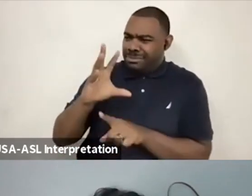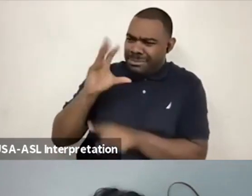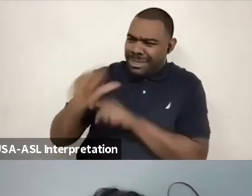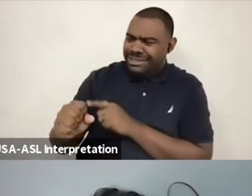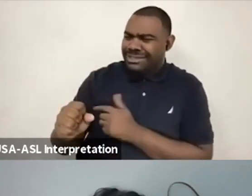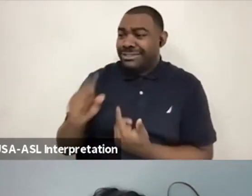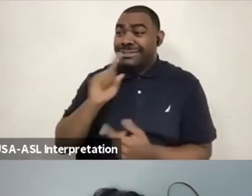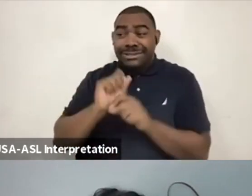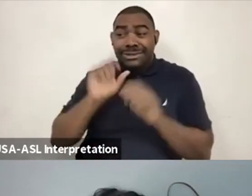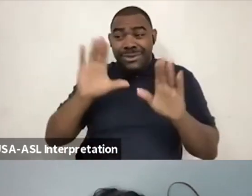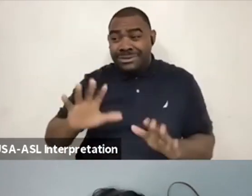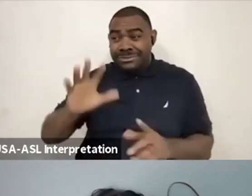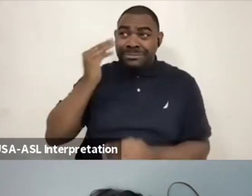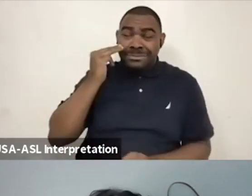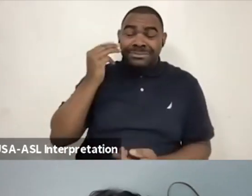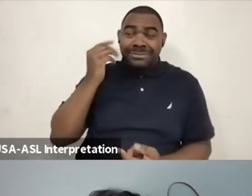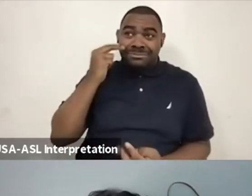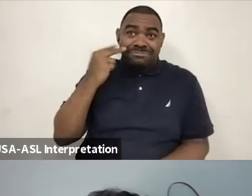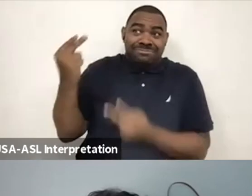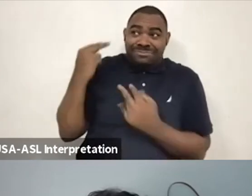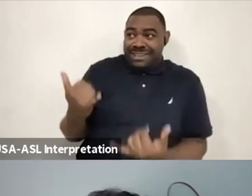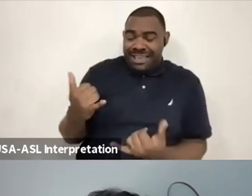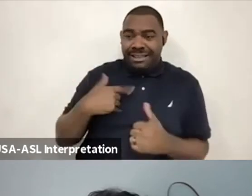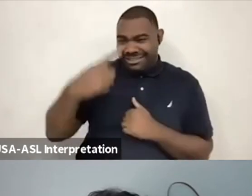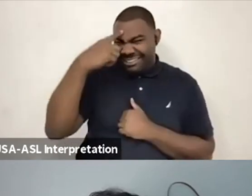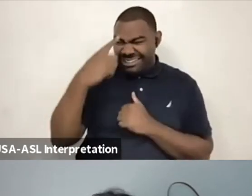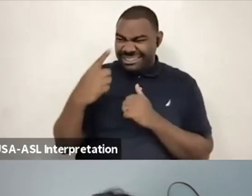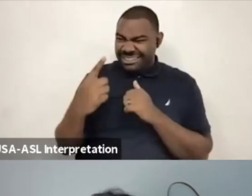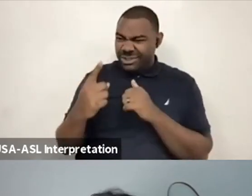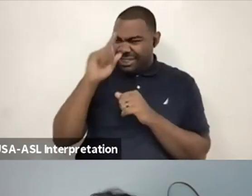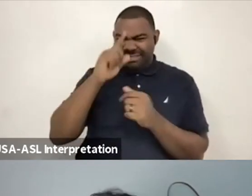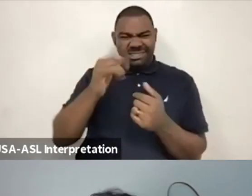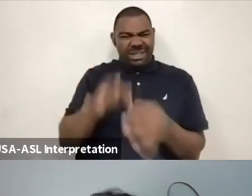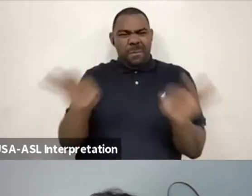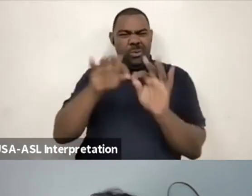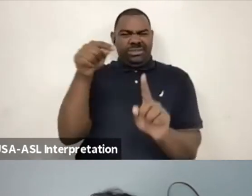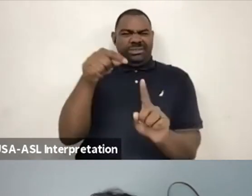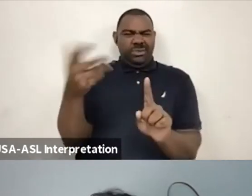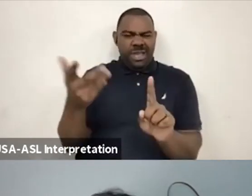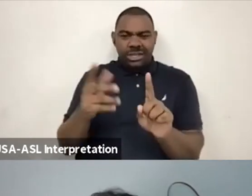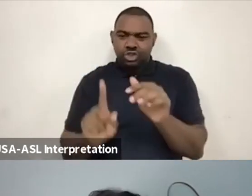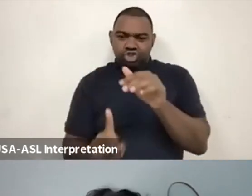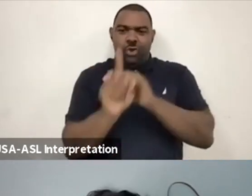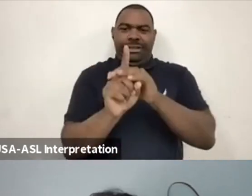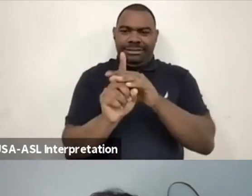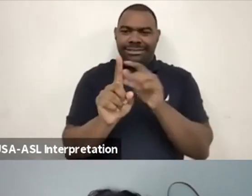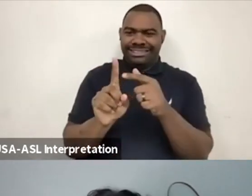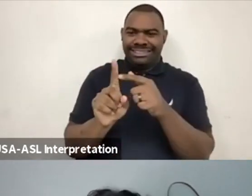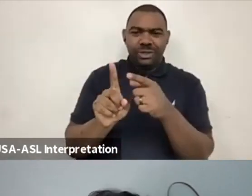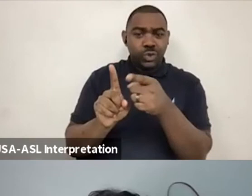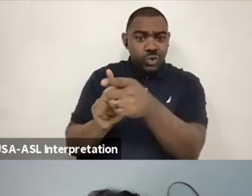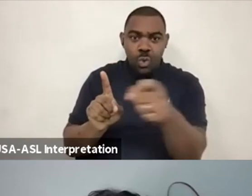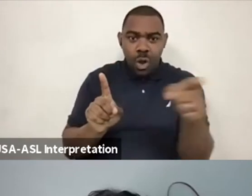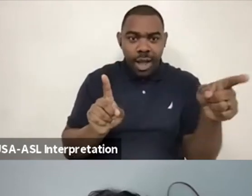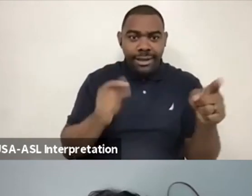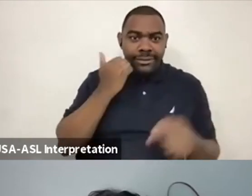memory. And I think it brings up that really important part about showing up. And that's something that you all do